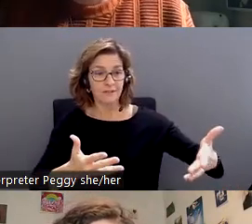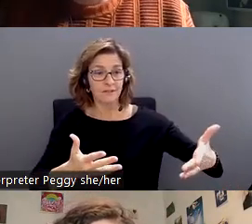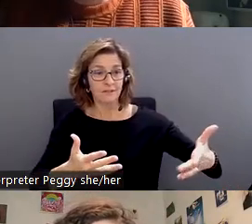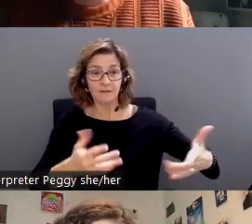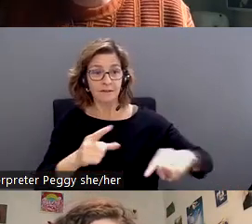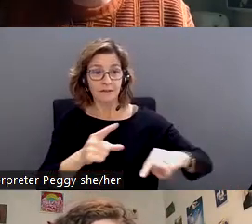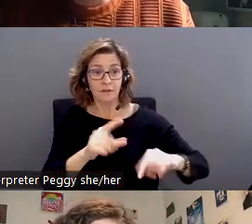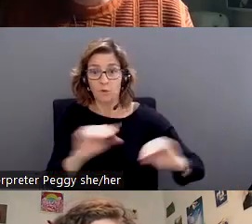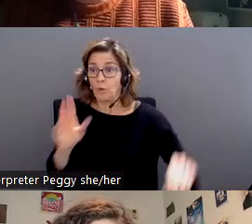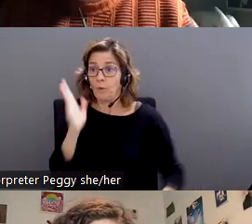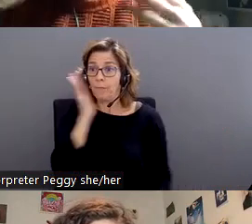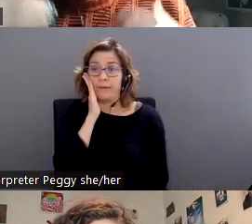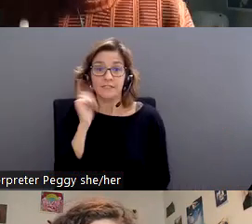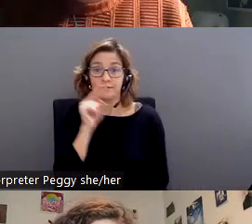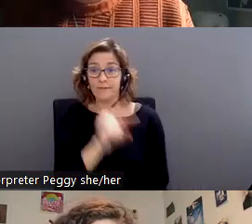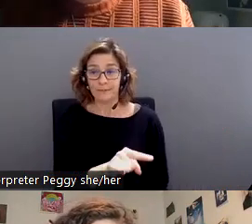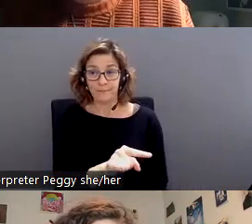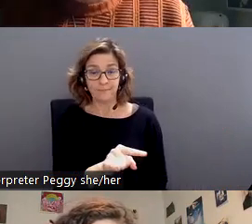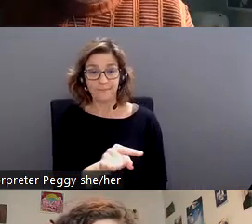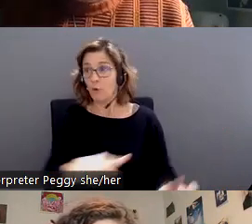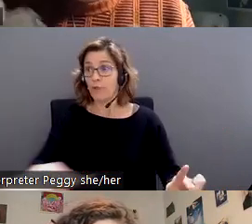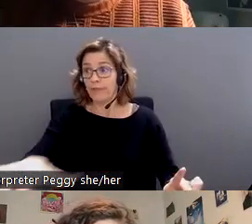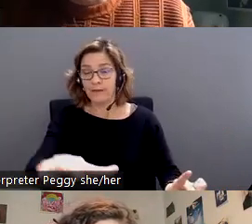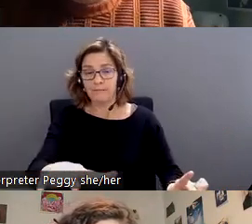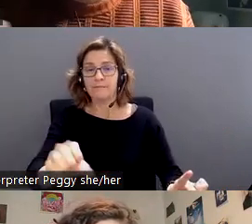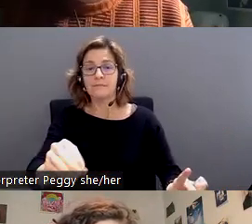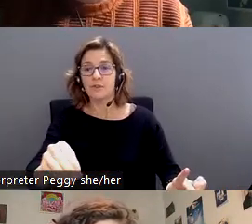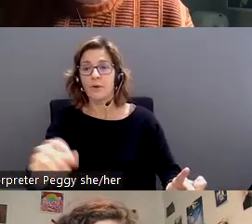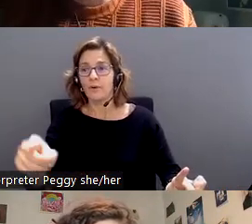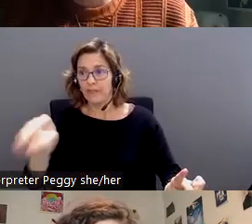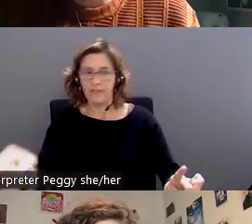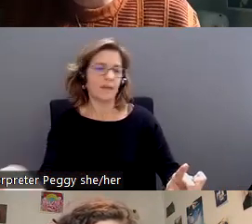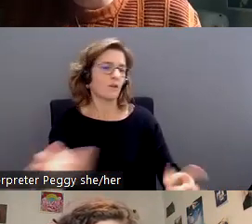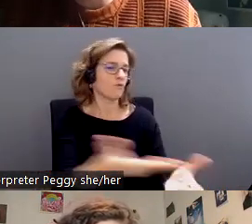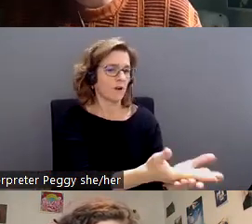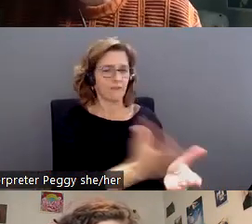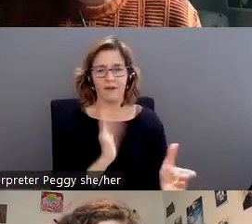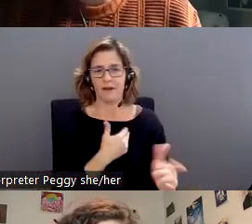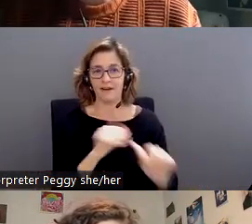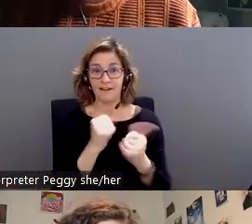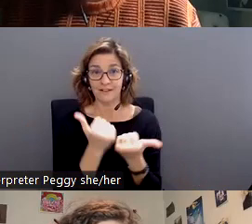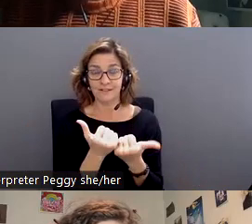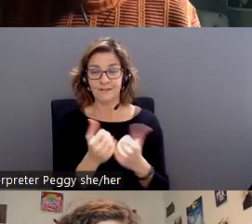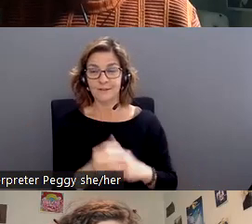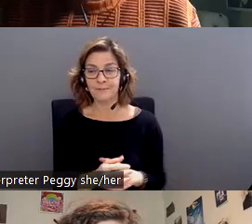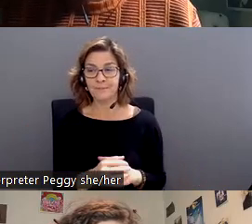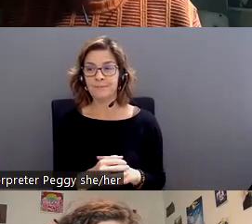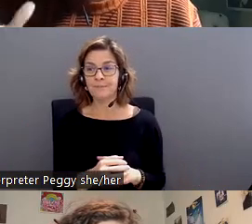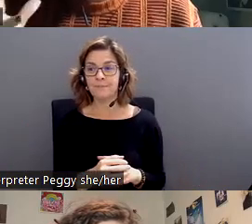shelter beds. And so, of course, our agency is seeing the ways in which the